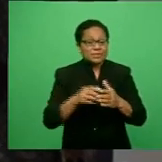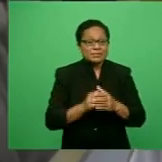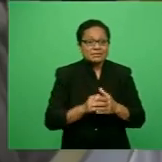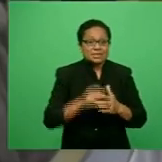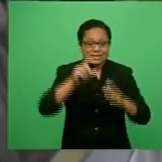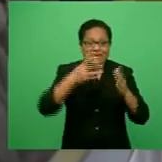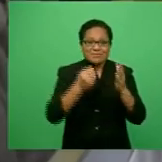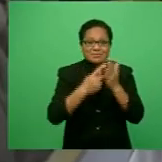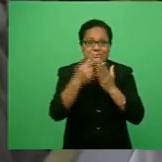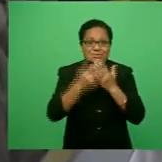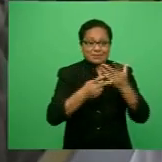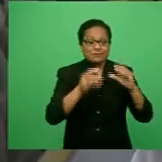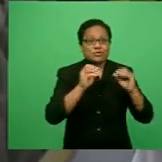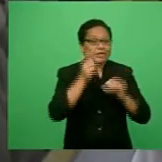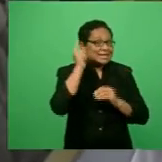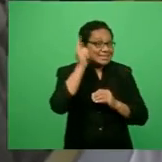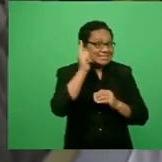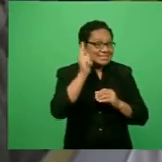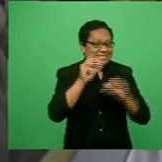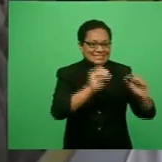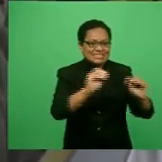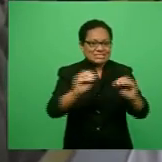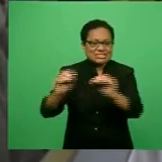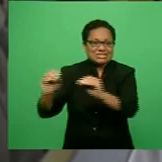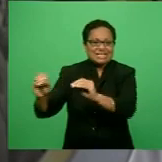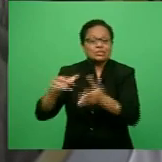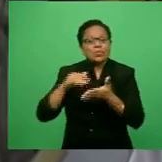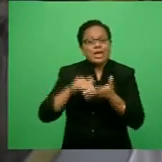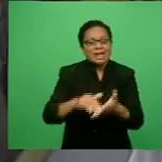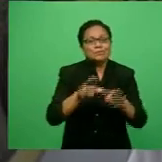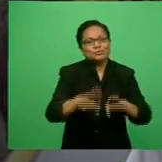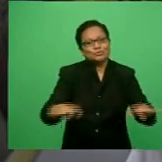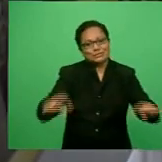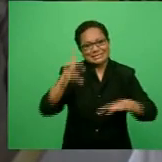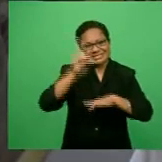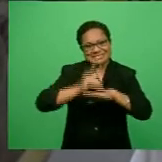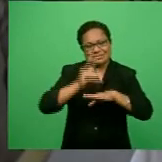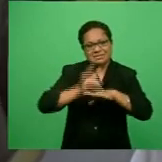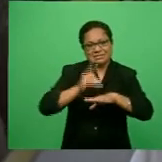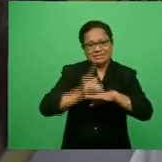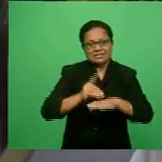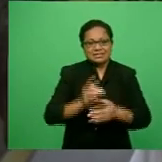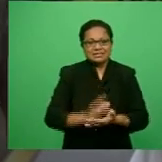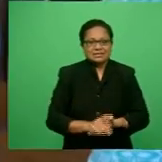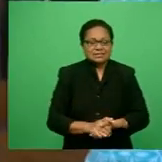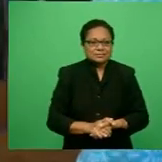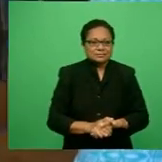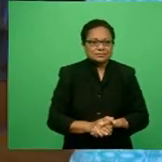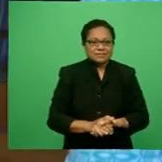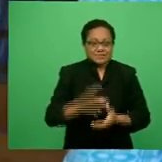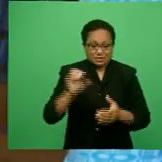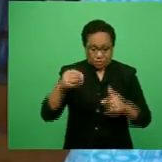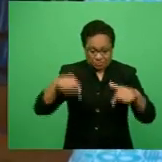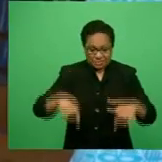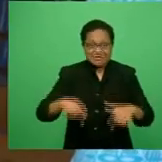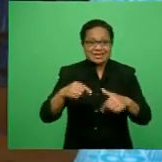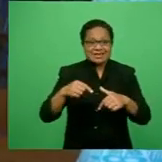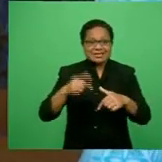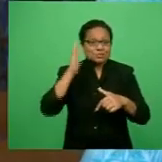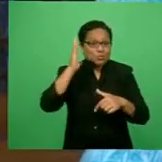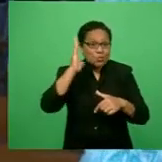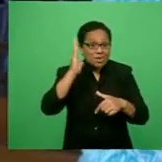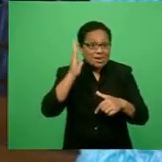and determination to assist those children and individuals who are less fortunate locally and regionally. The school has